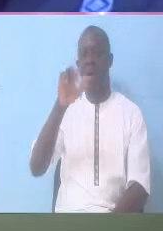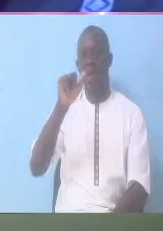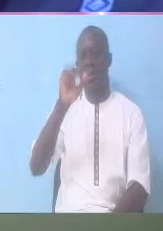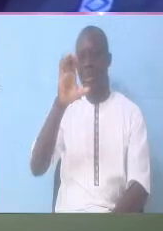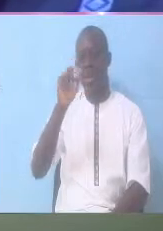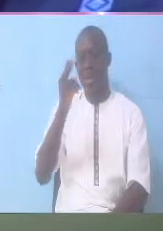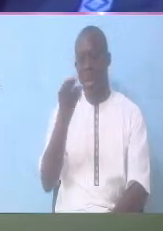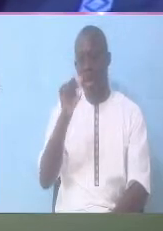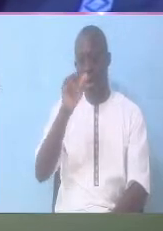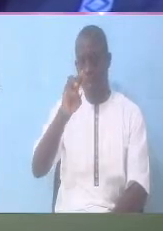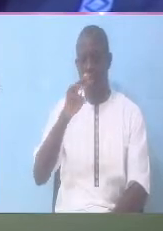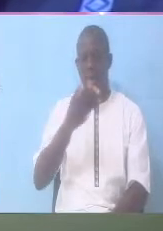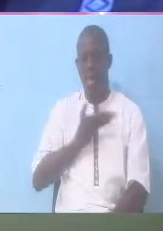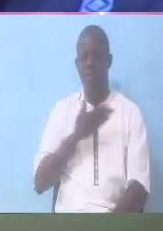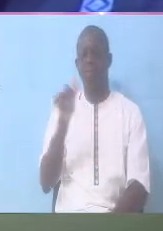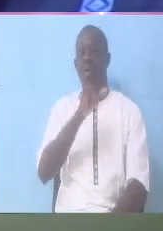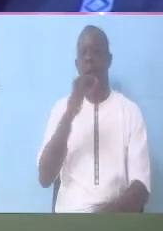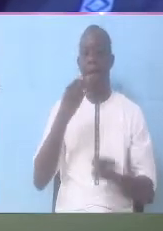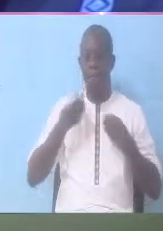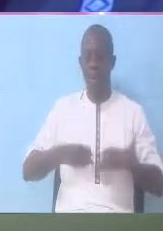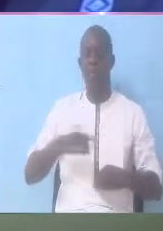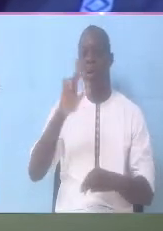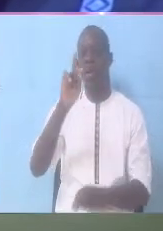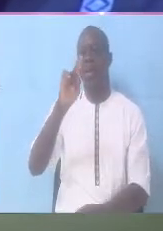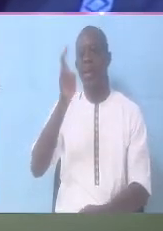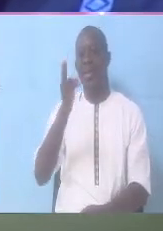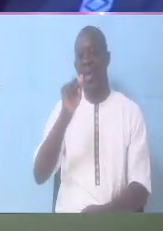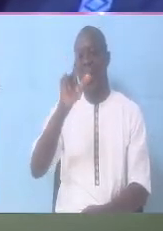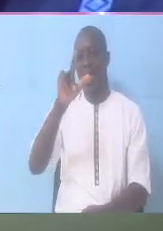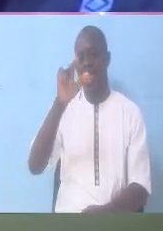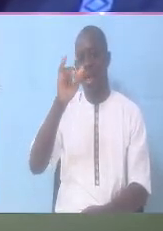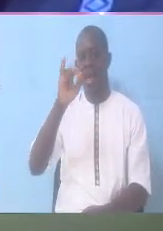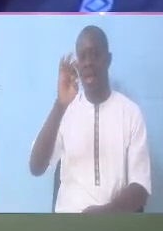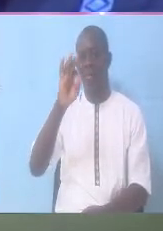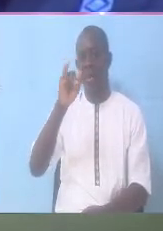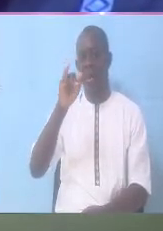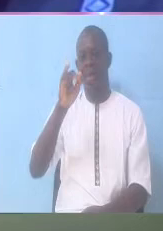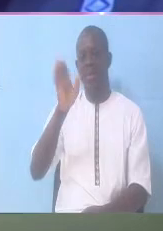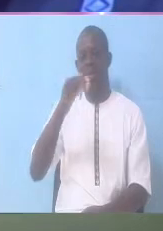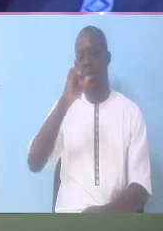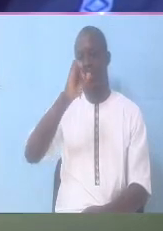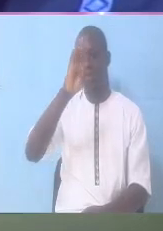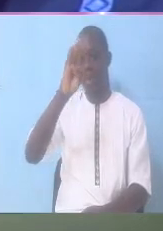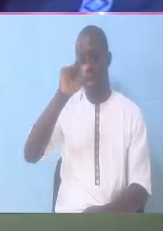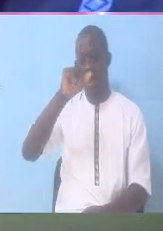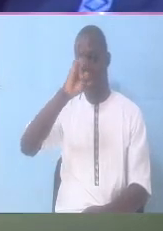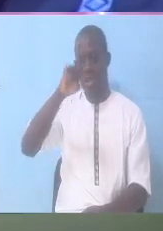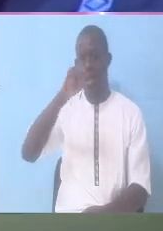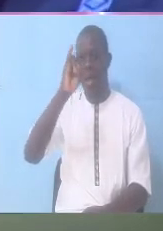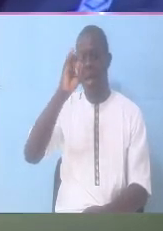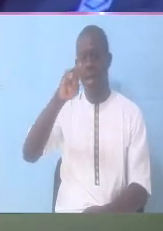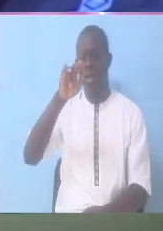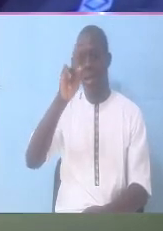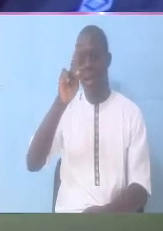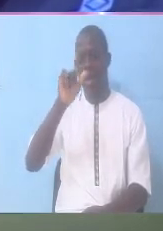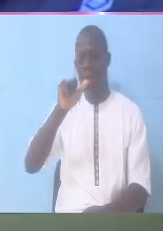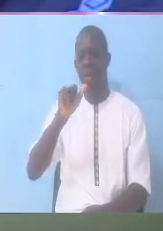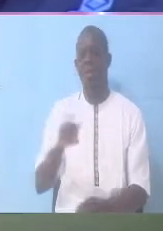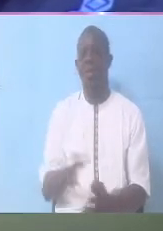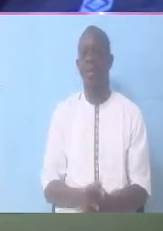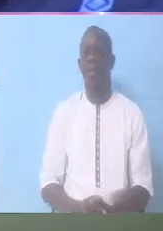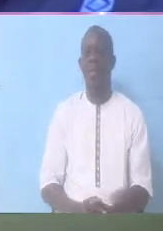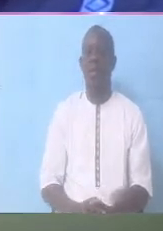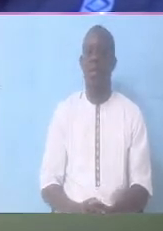Bajinka. Major Khalifa Bajinka. Zag Zigno. Ima?